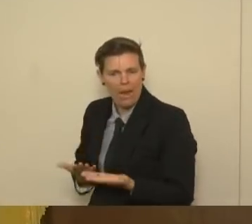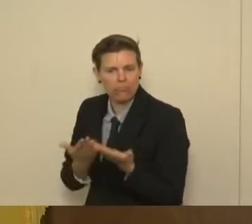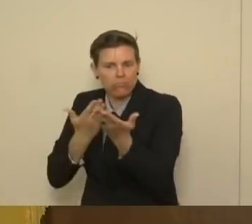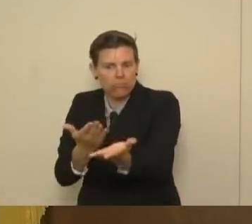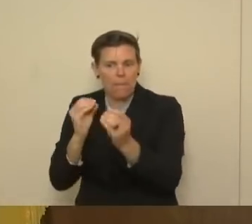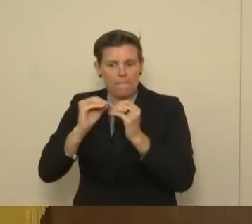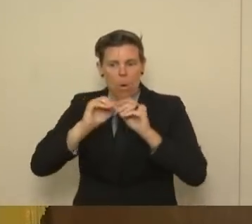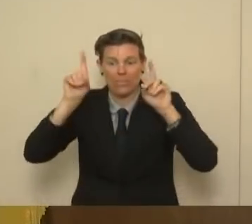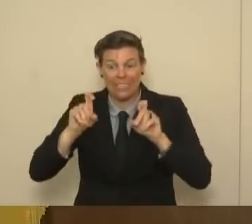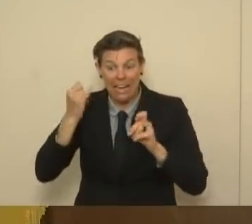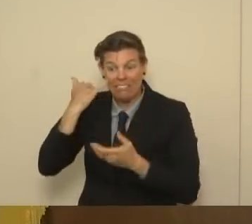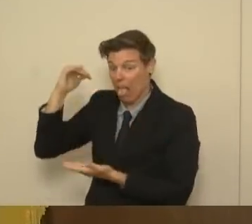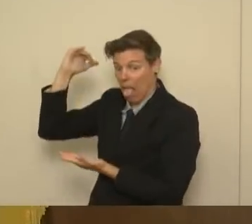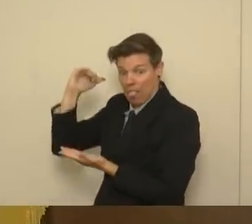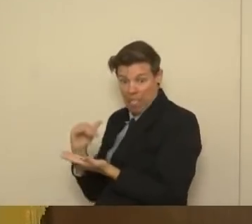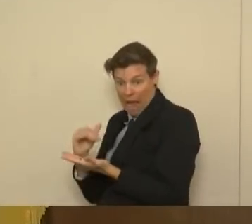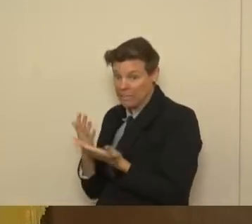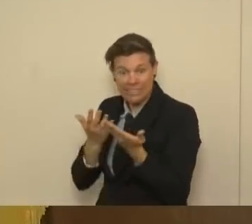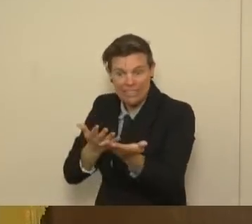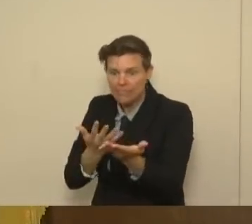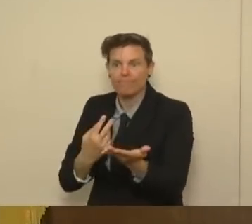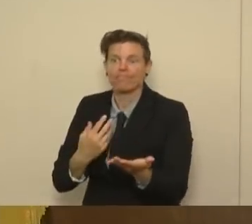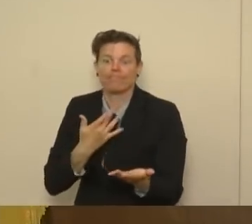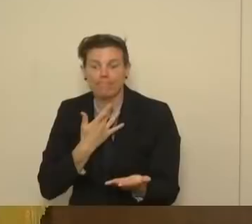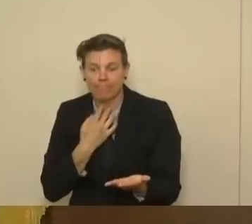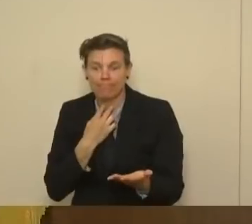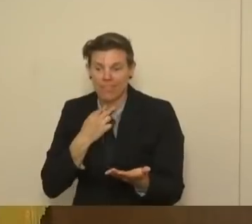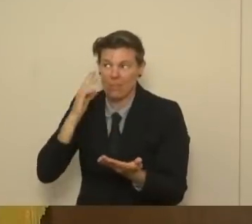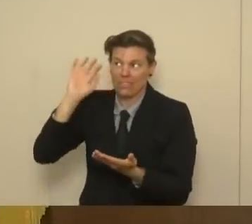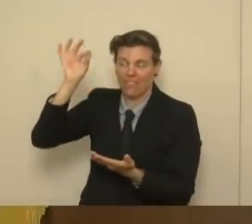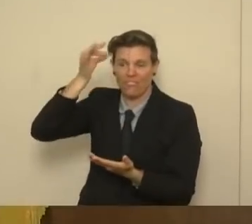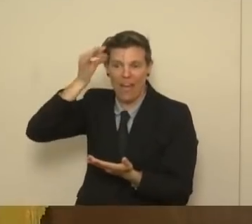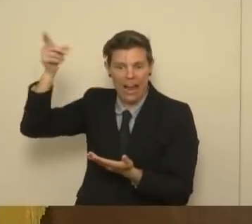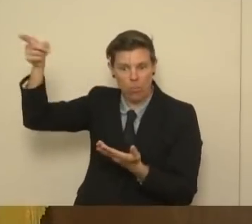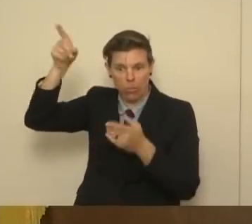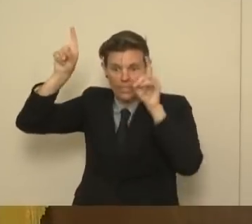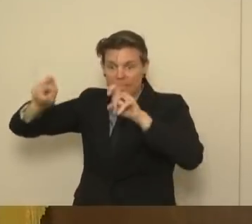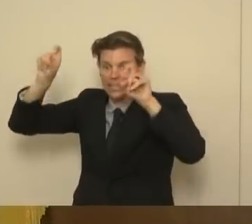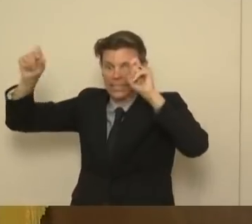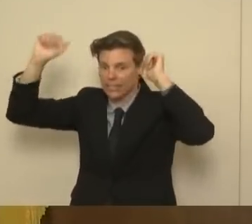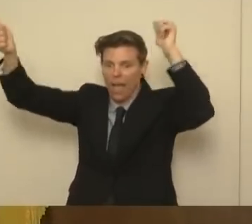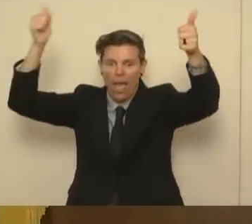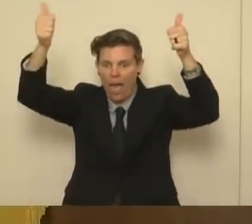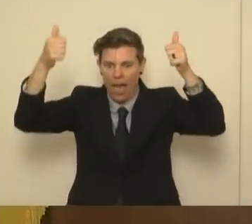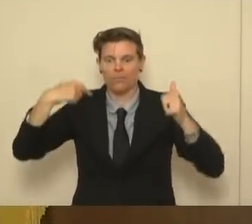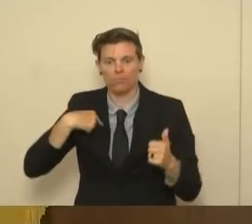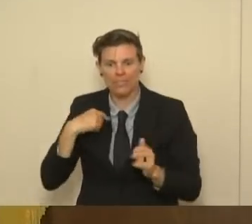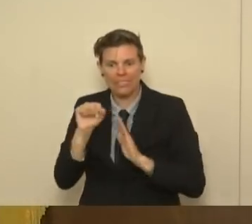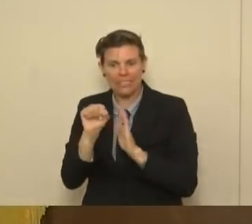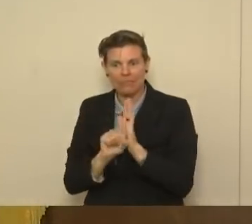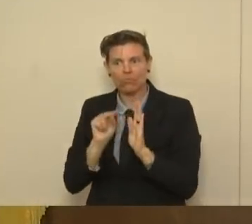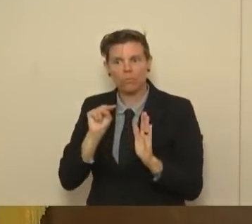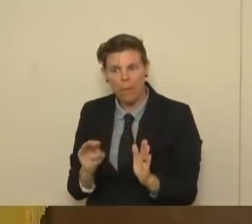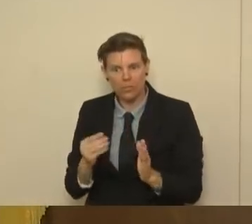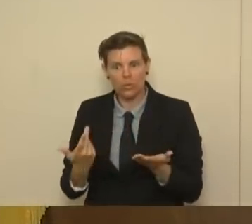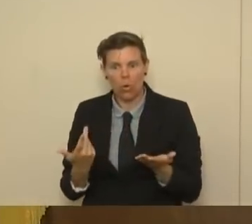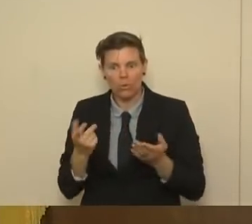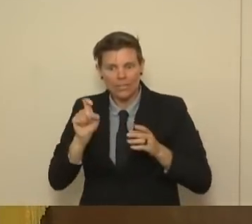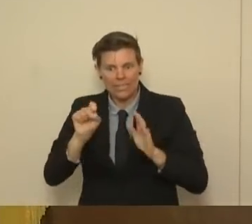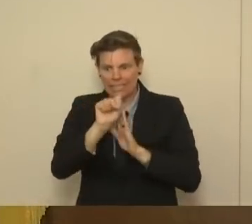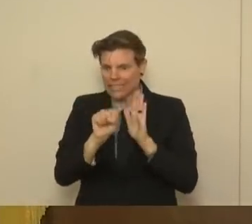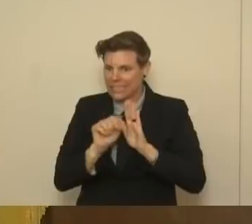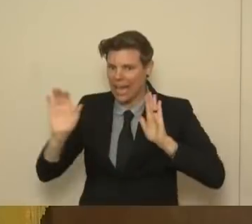at the national level, this means that we're competing with other states who have also had to increase and advance their testing